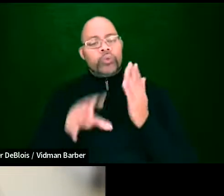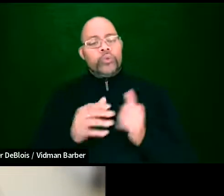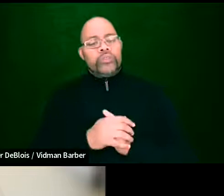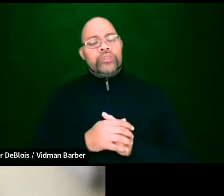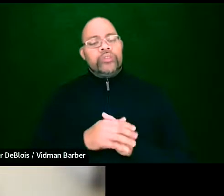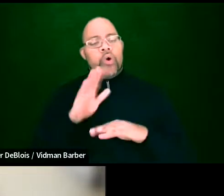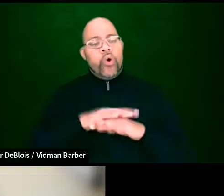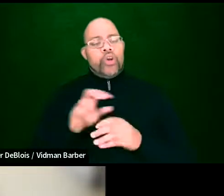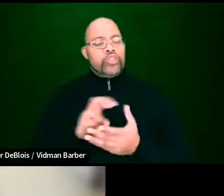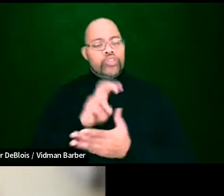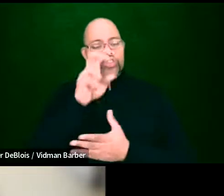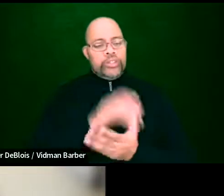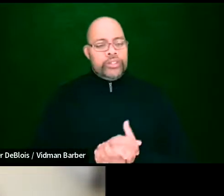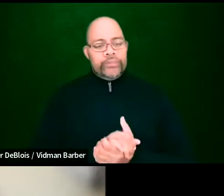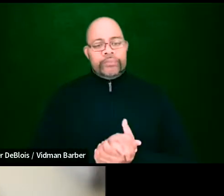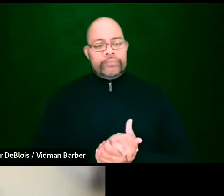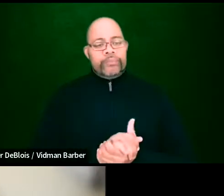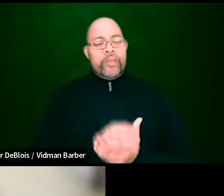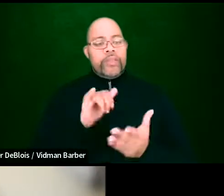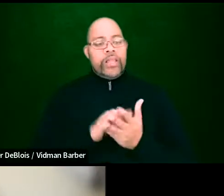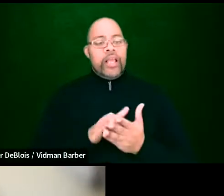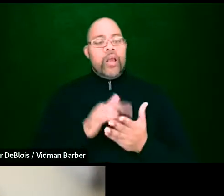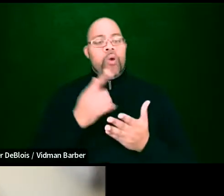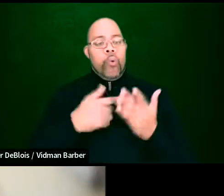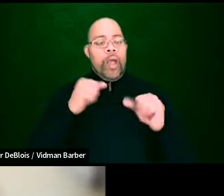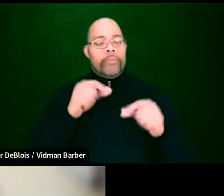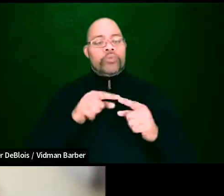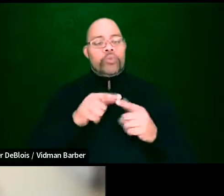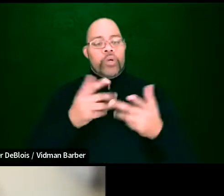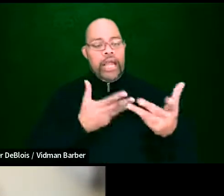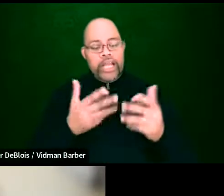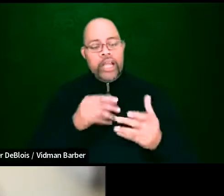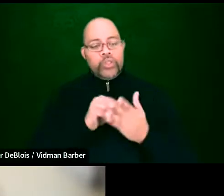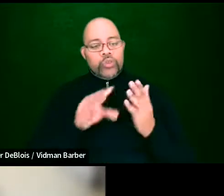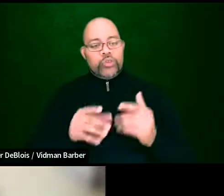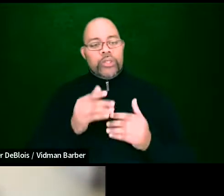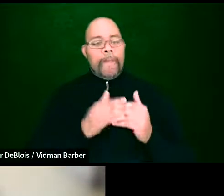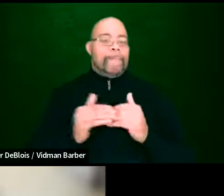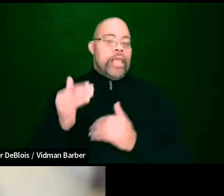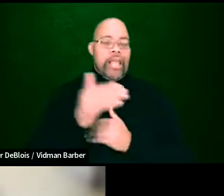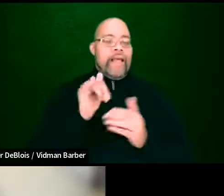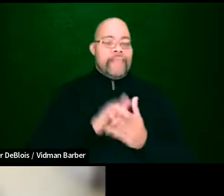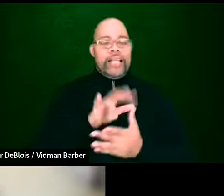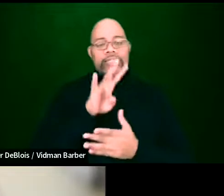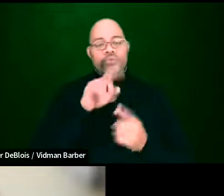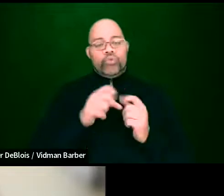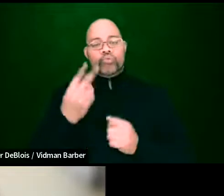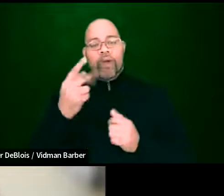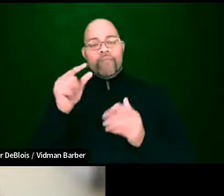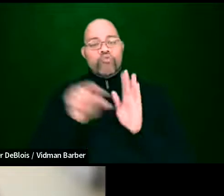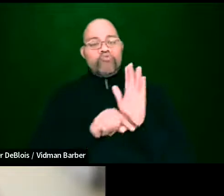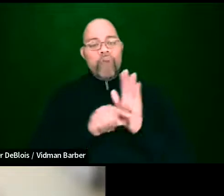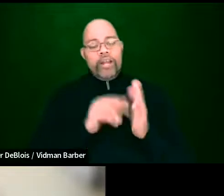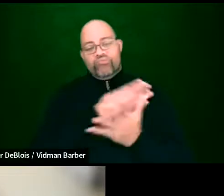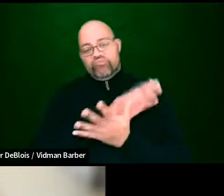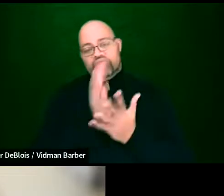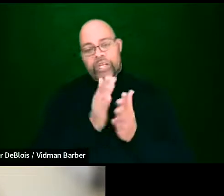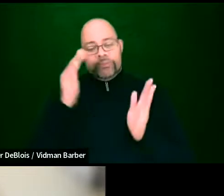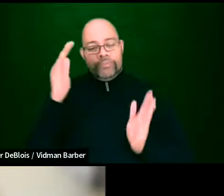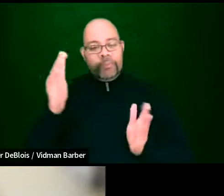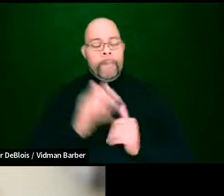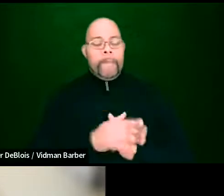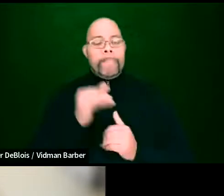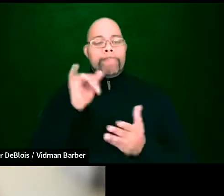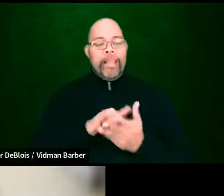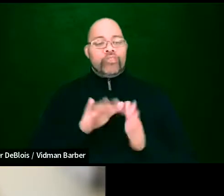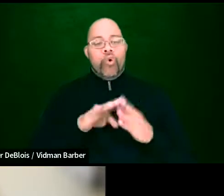this journey. So that's a way in which we're able to engage students beyond that 7th to 12th grade range. And